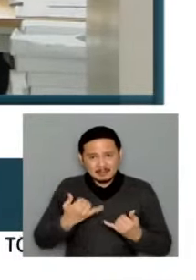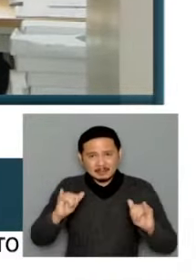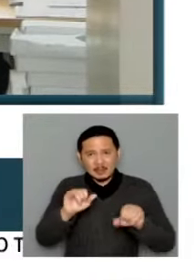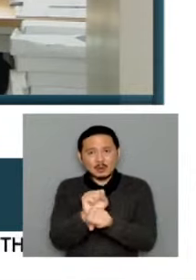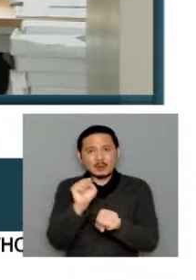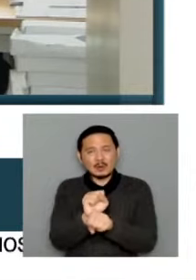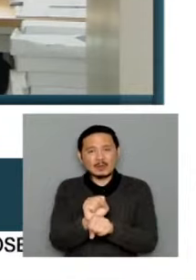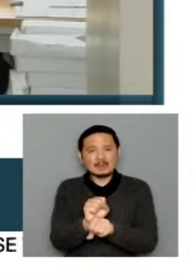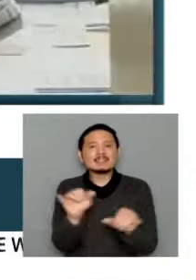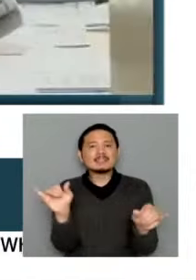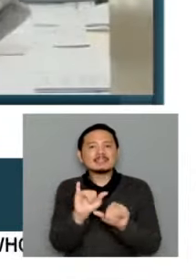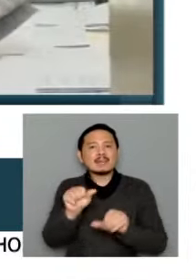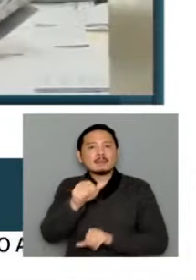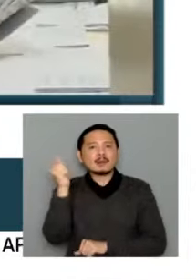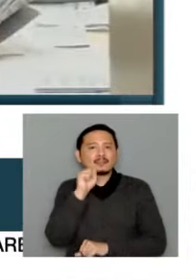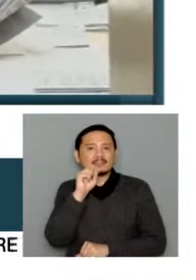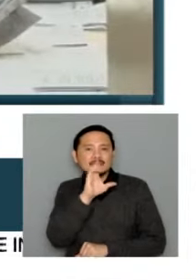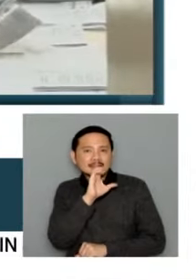Filipino seniors.